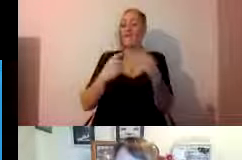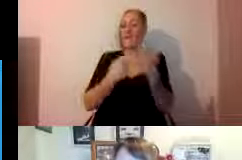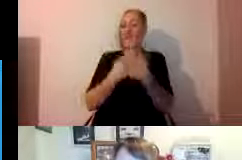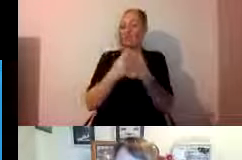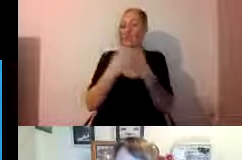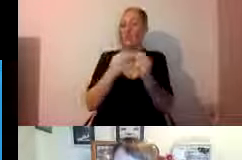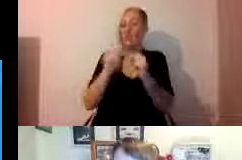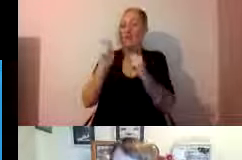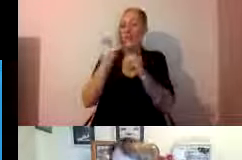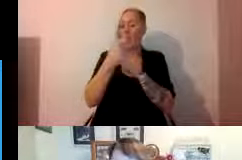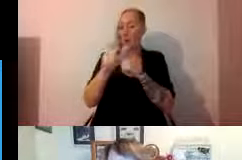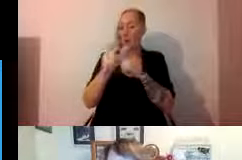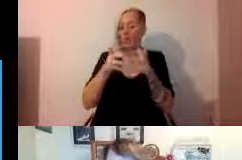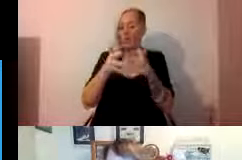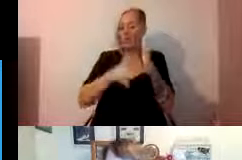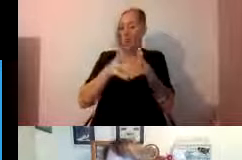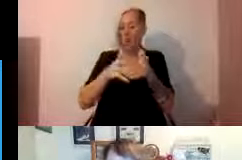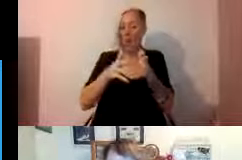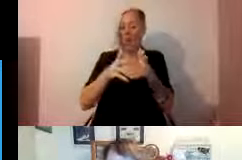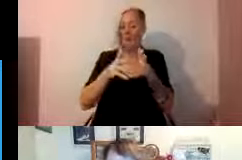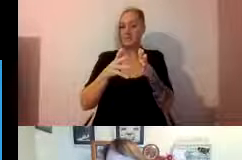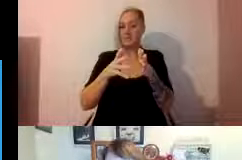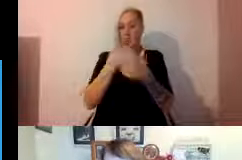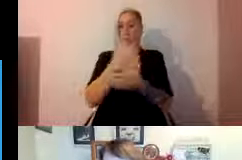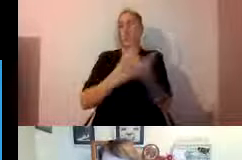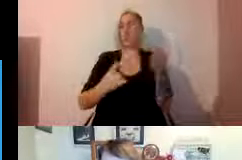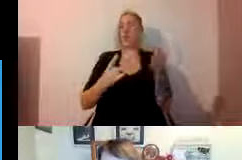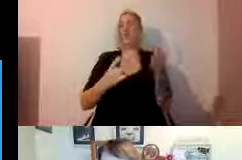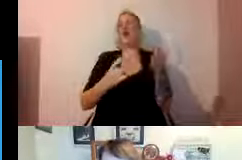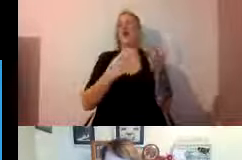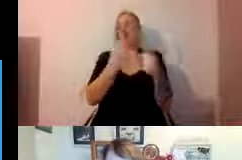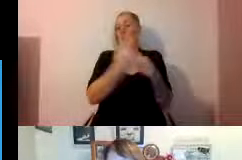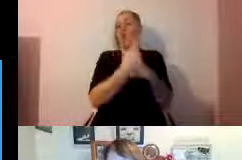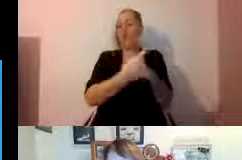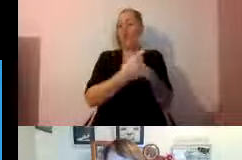alone is that a lot of people don't understand it,